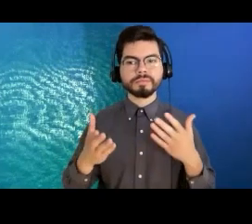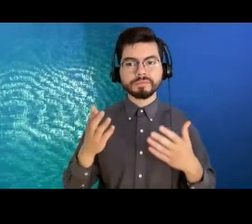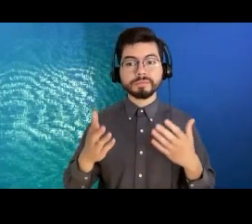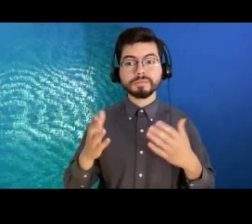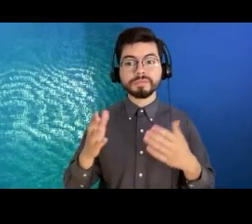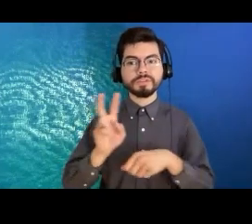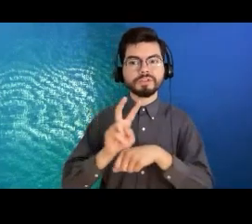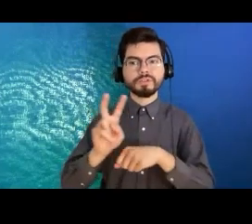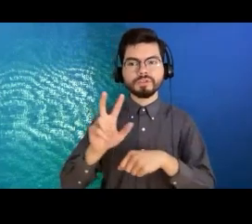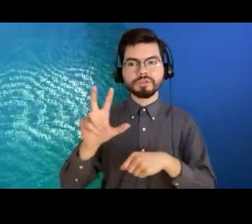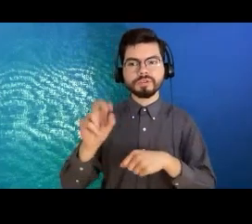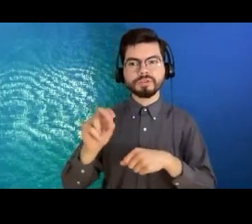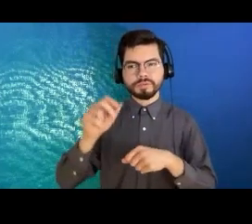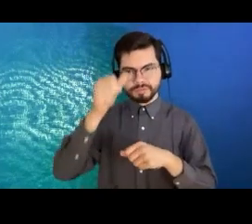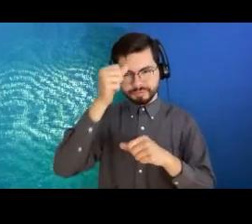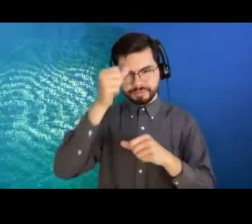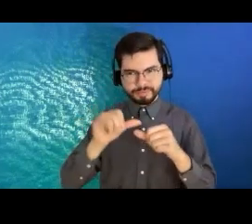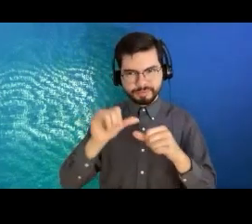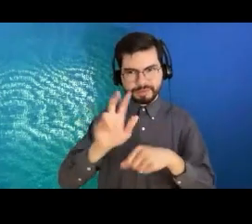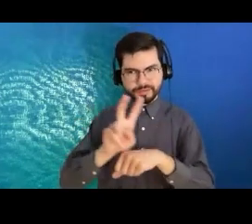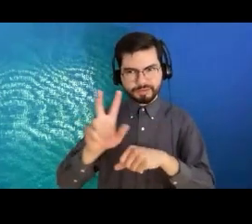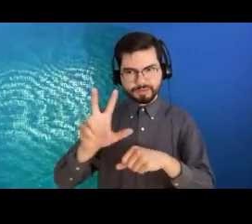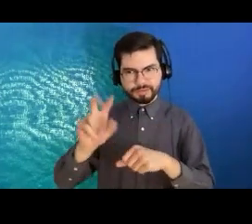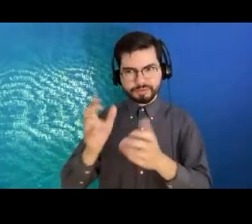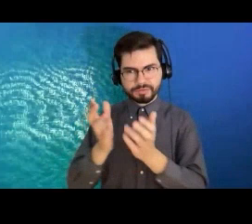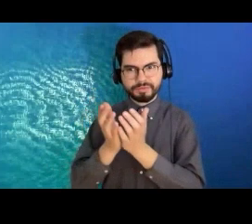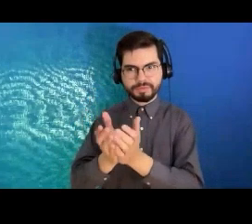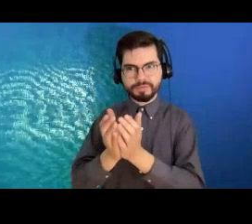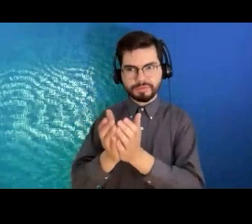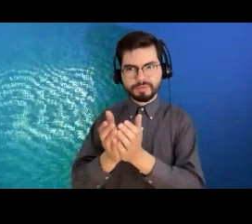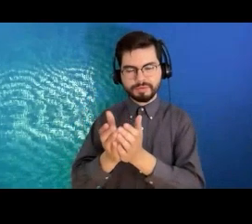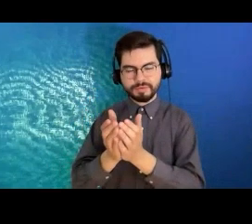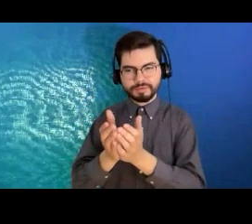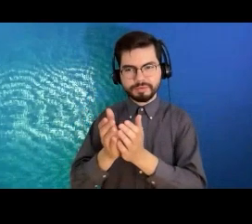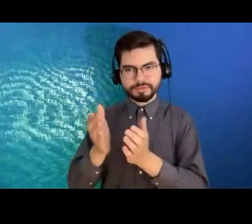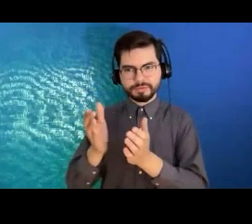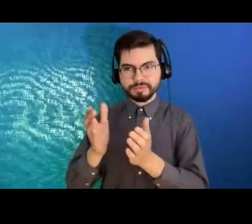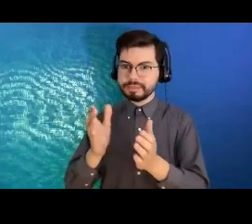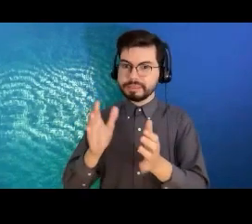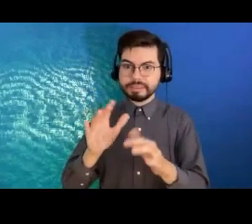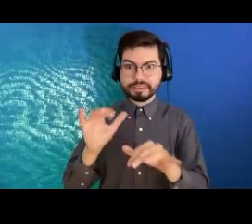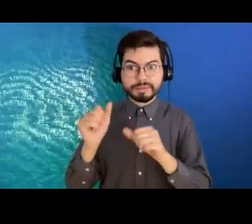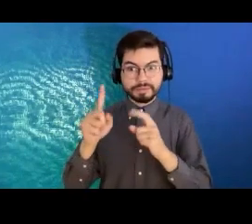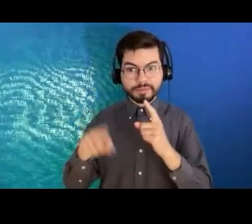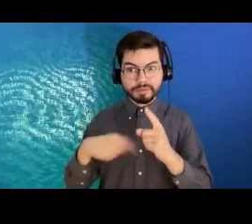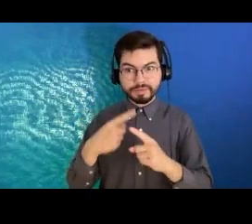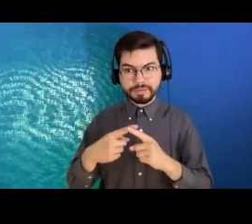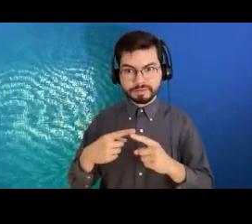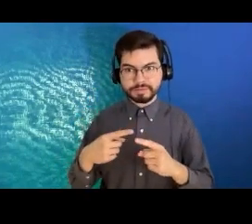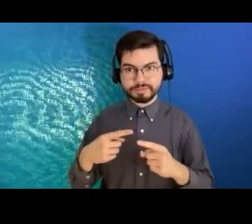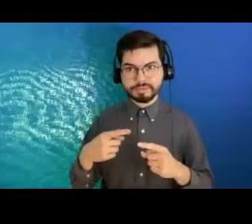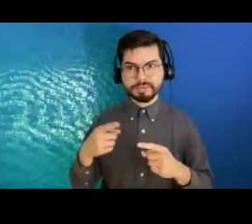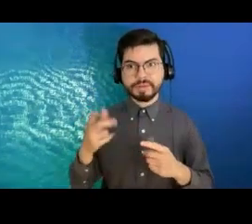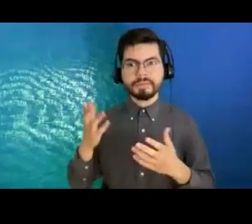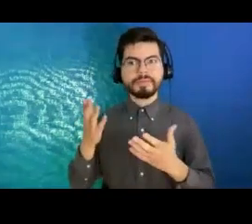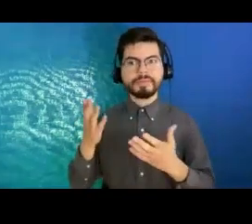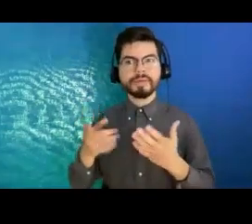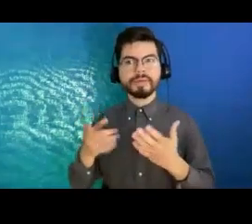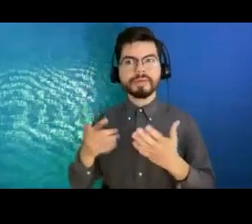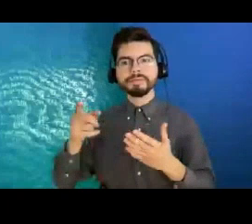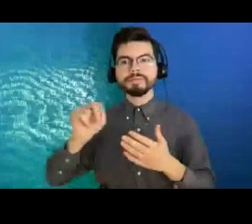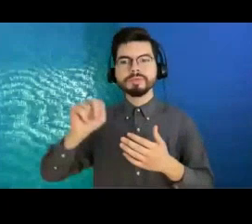boat leave? It was, well, is it like, are we in Northern Europe boarding the train where